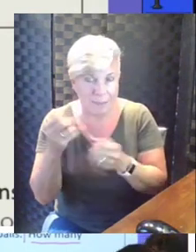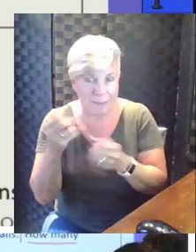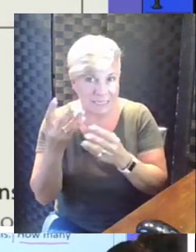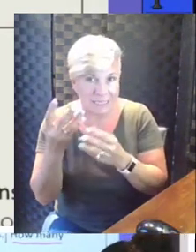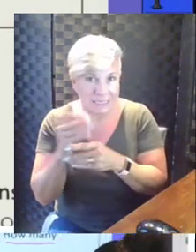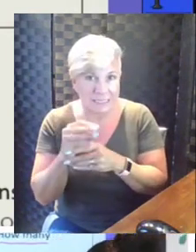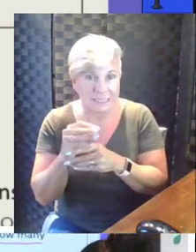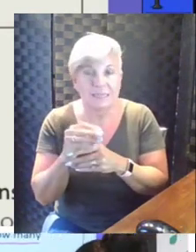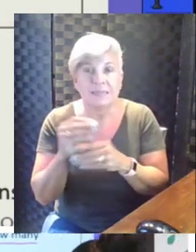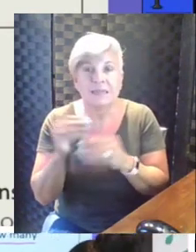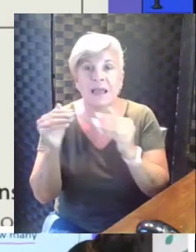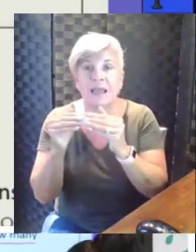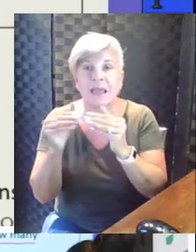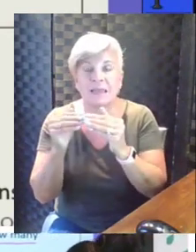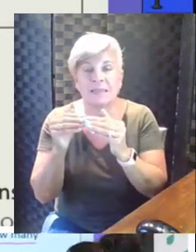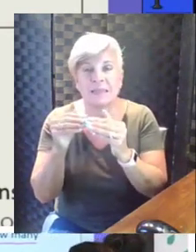add,